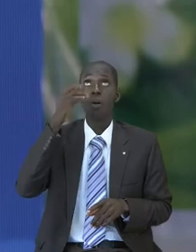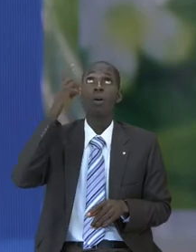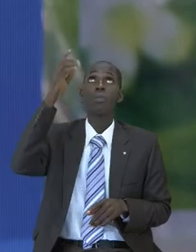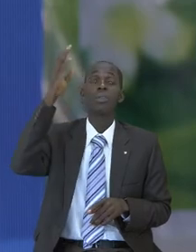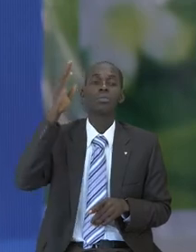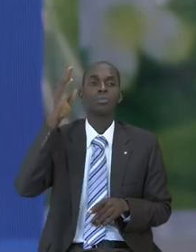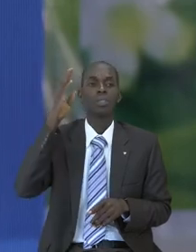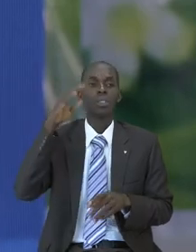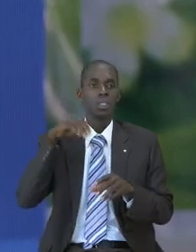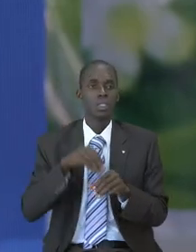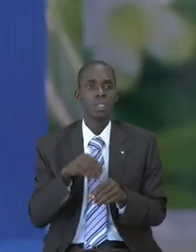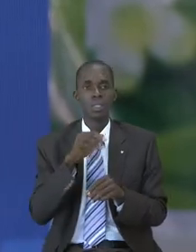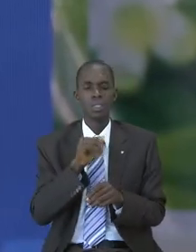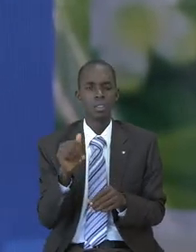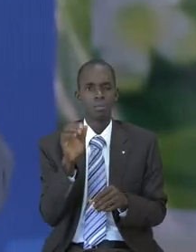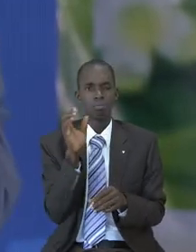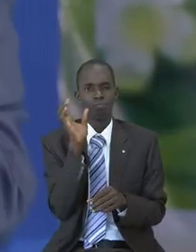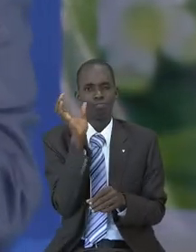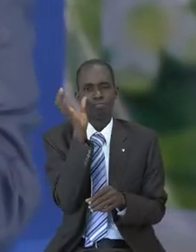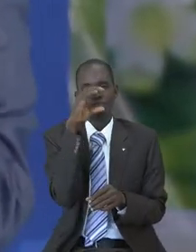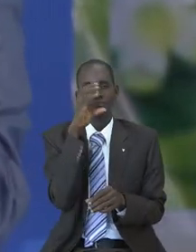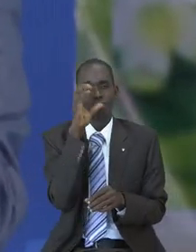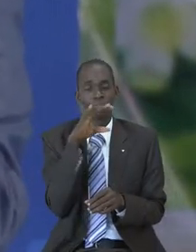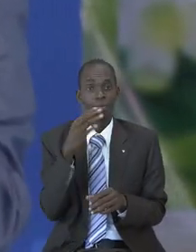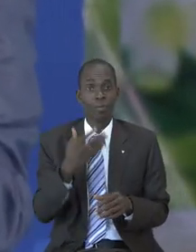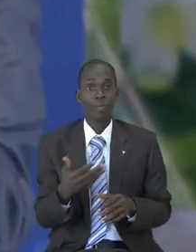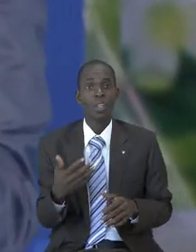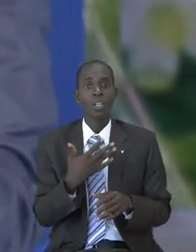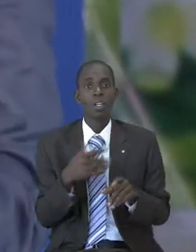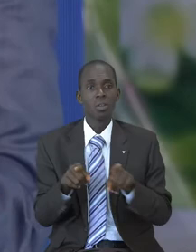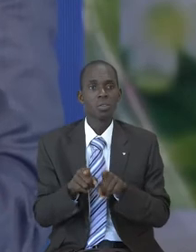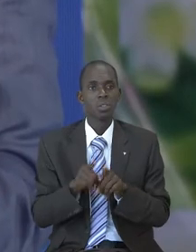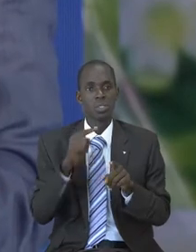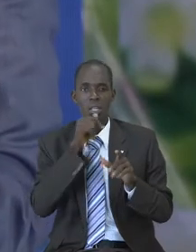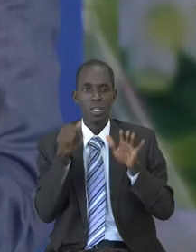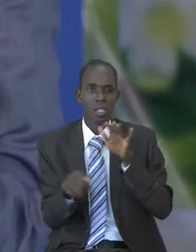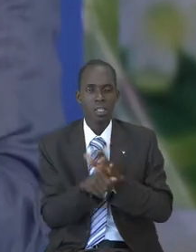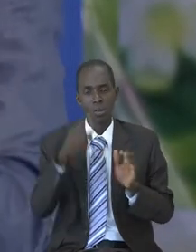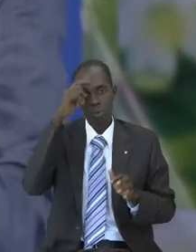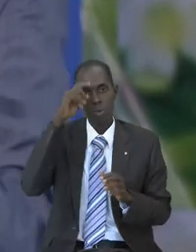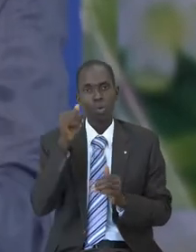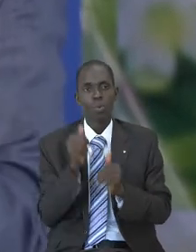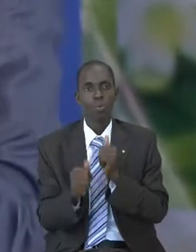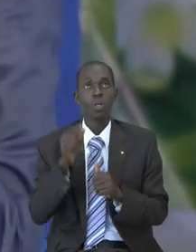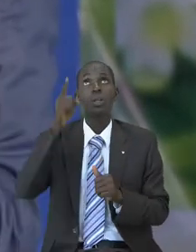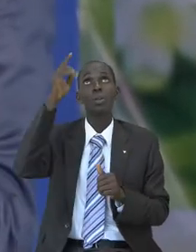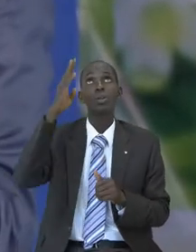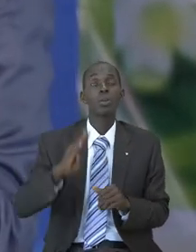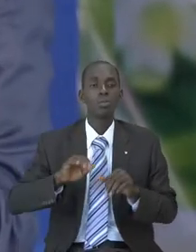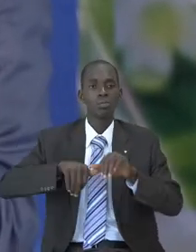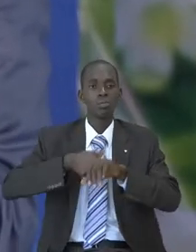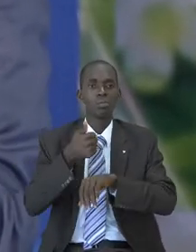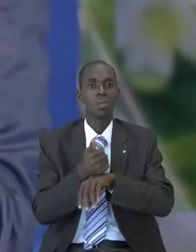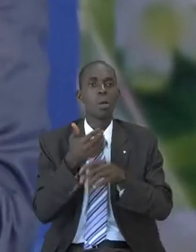God, in a mystery, even the hidden wisdom which God